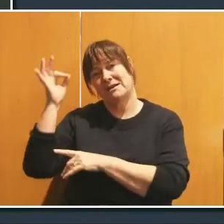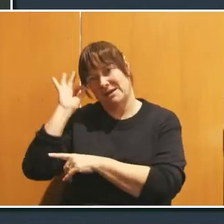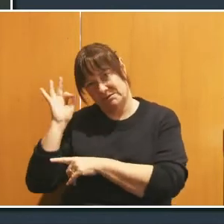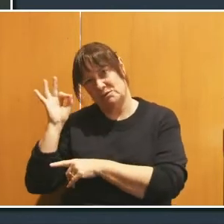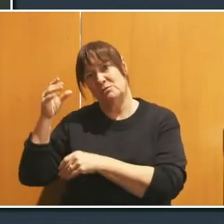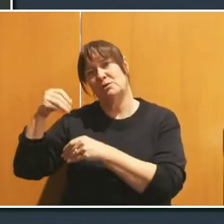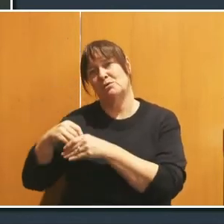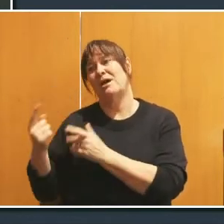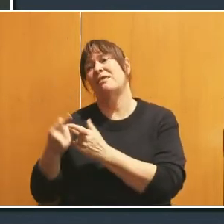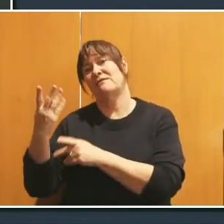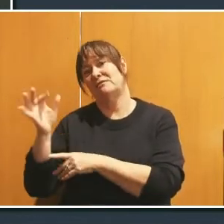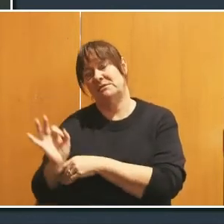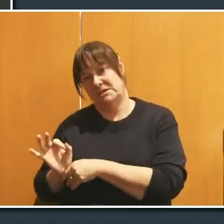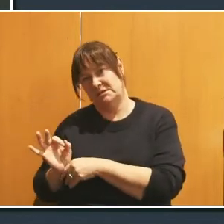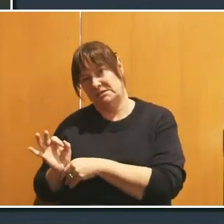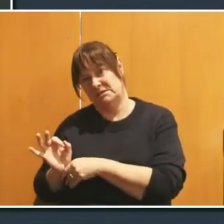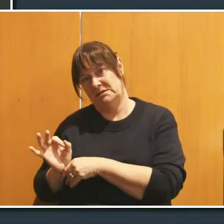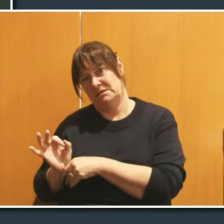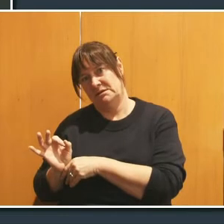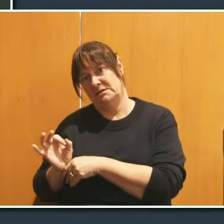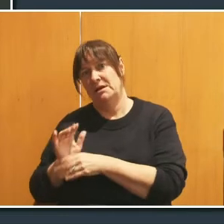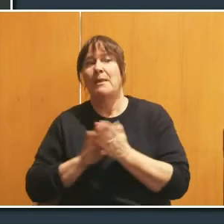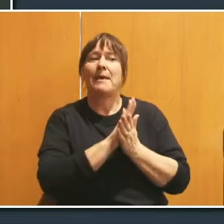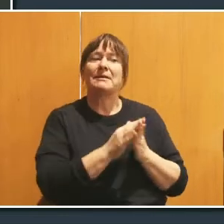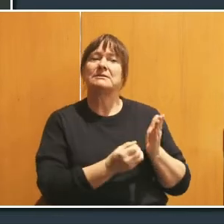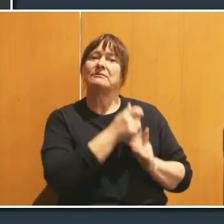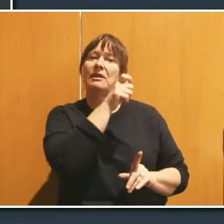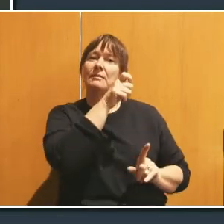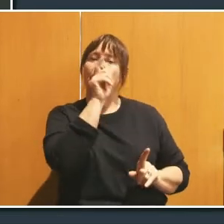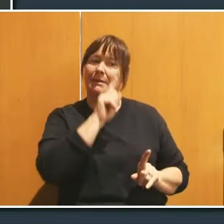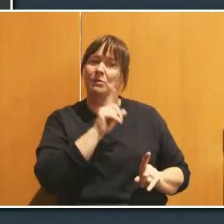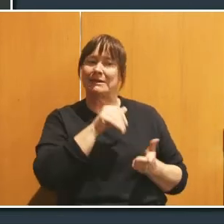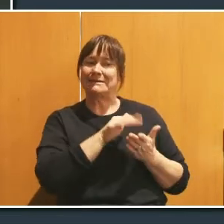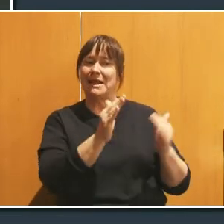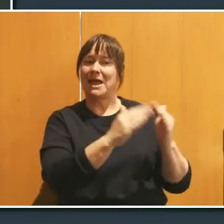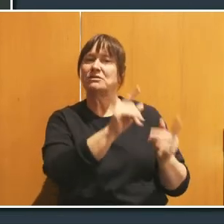with this big upfront cost.